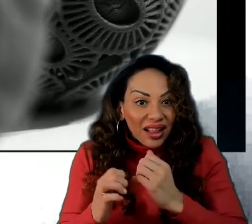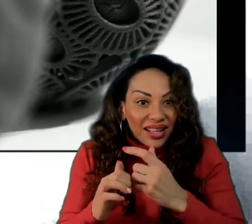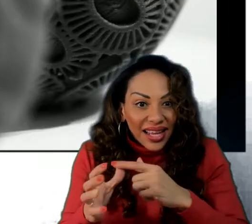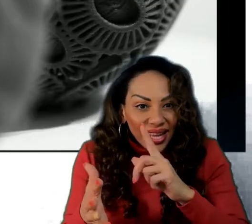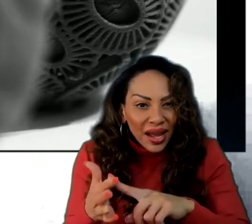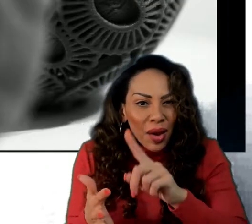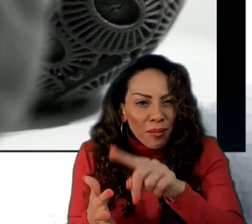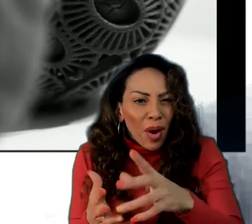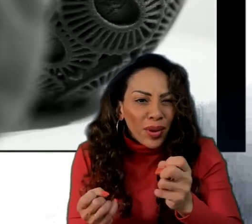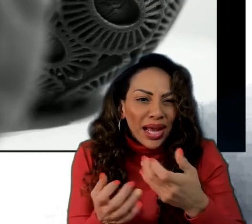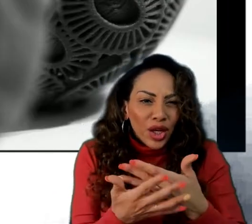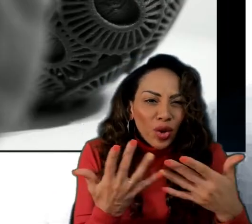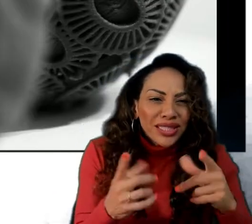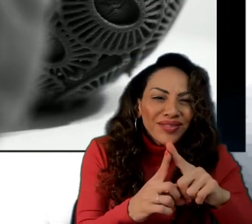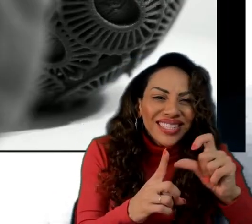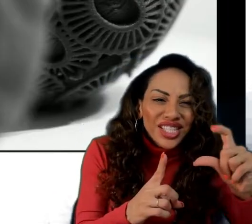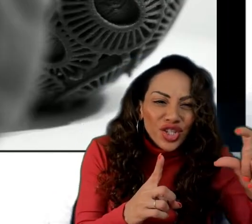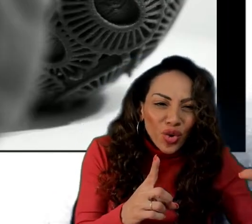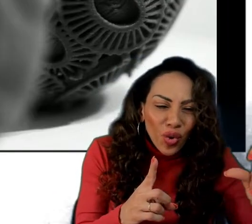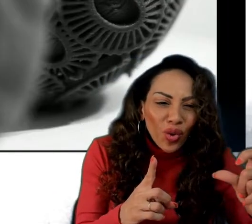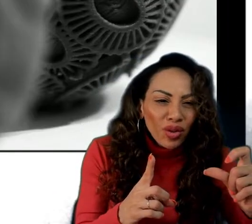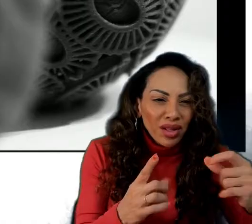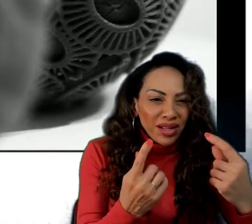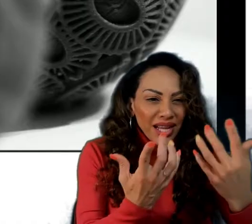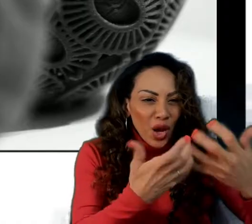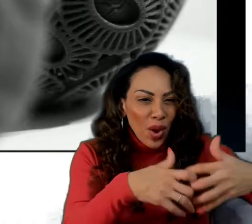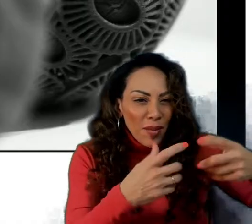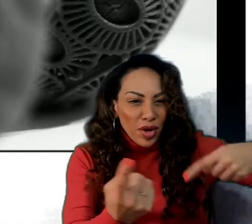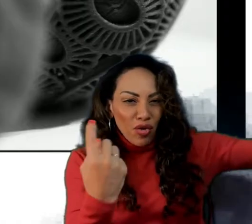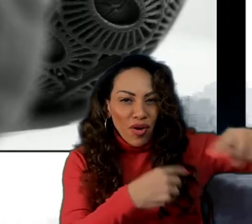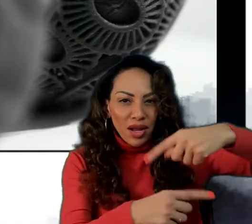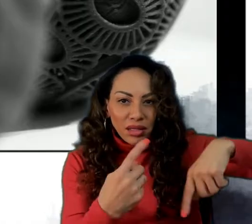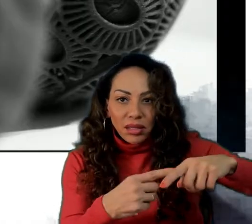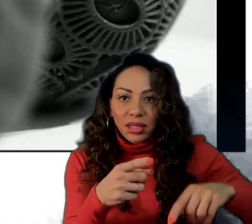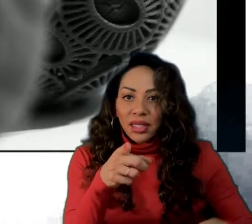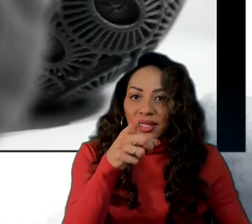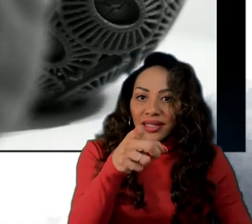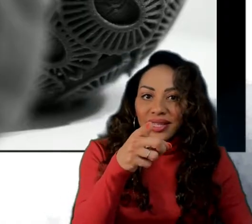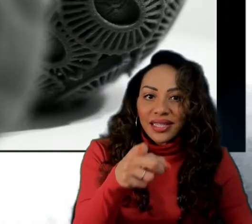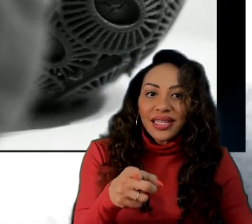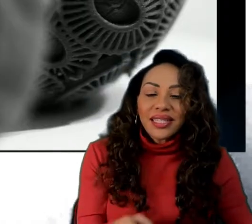So this is a 3D printed coccolithophore algae